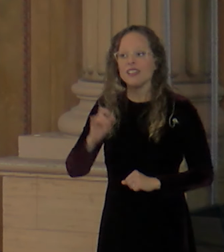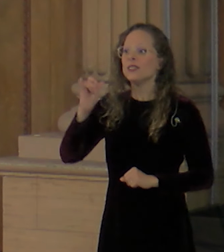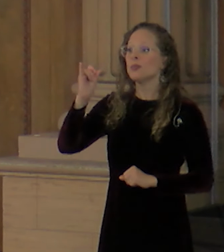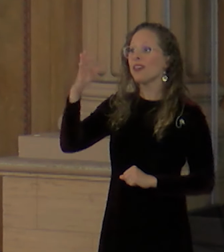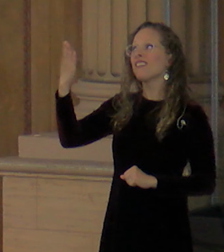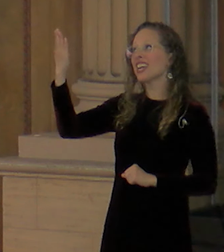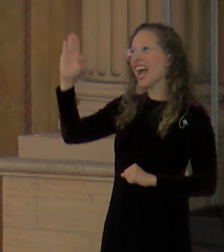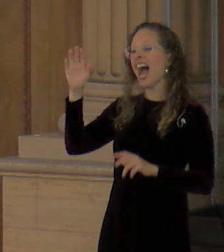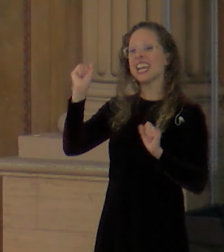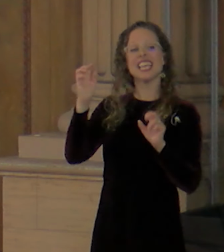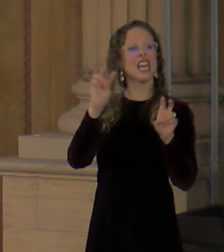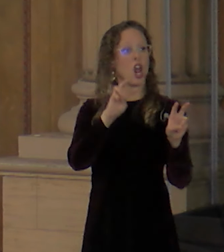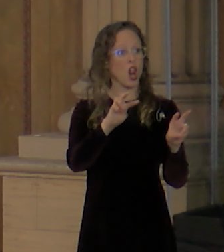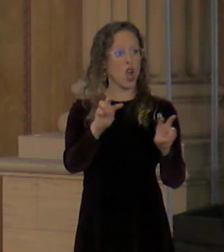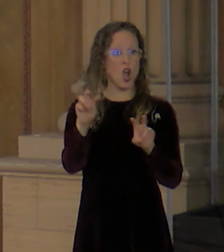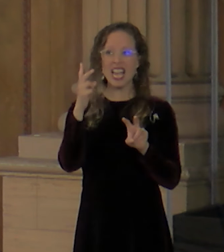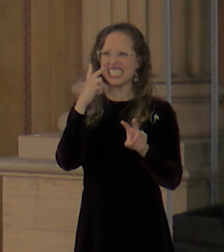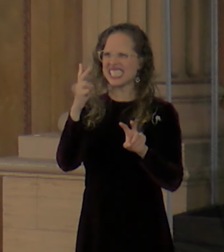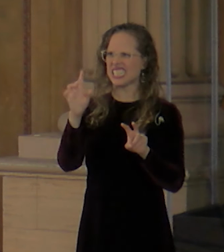the world good and rejoice in it,